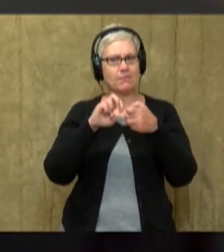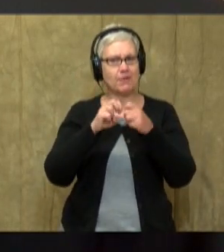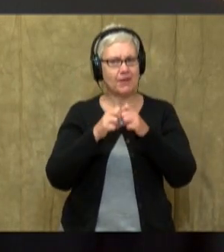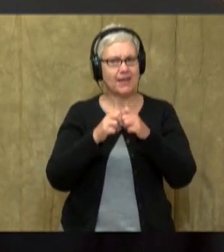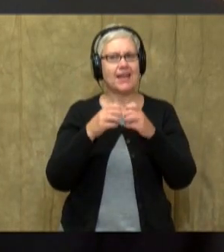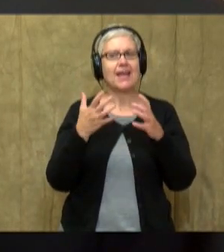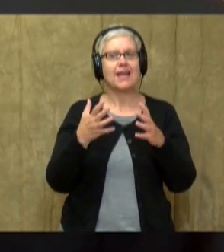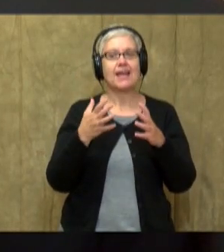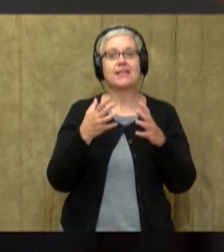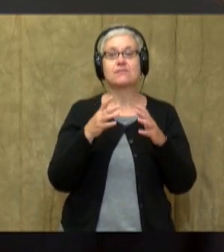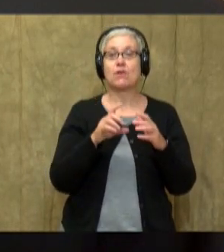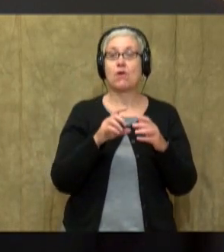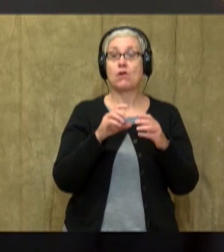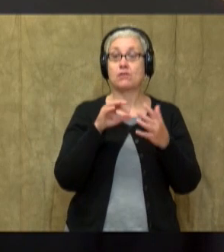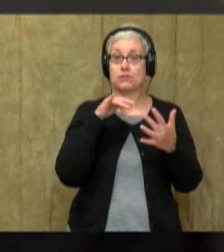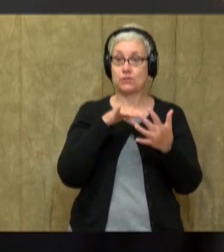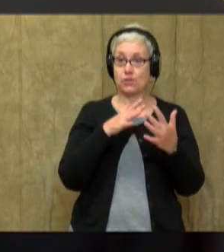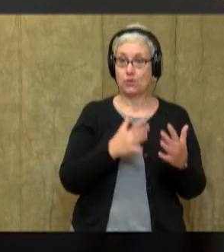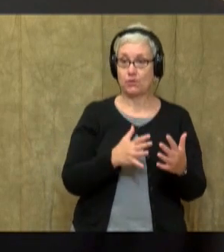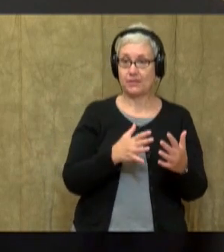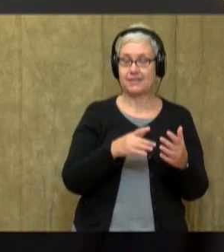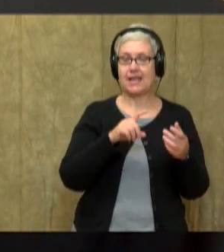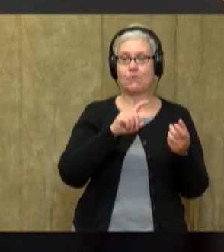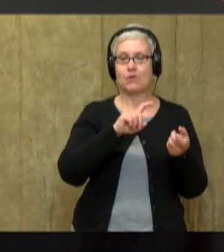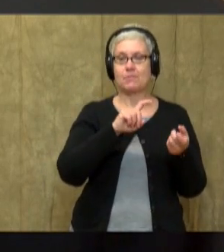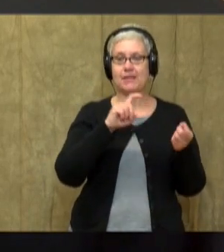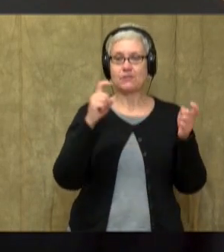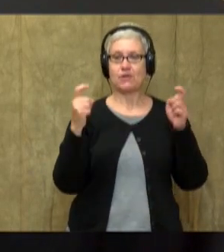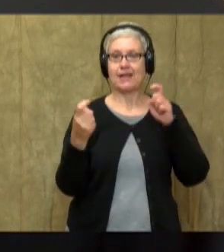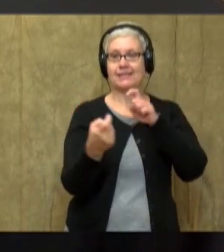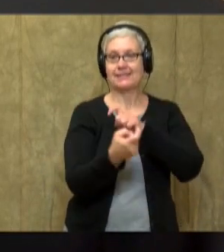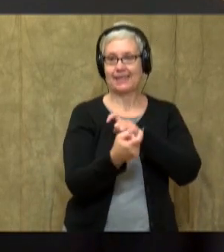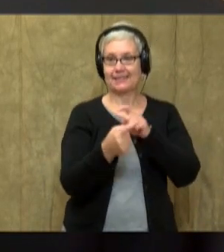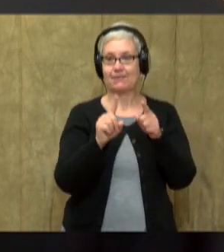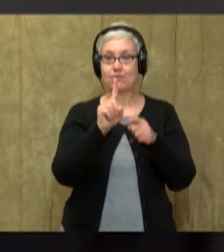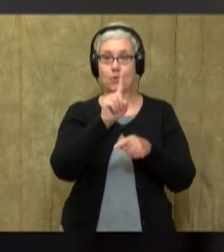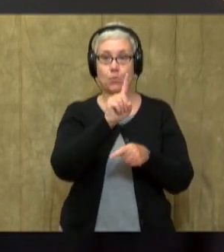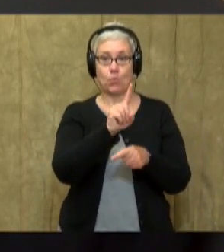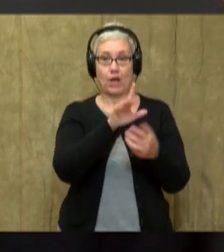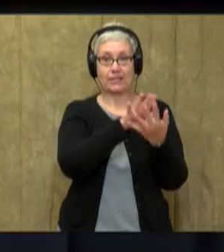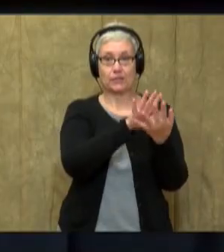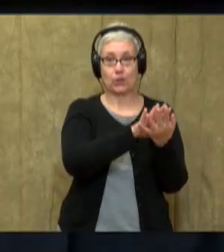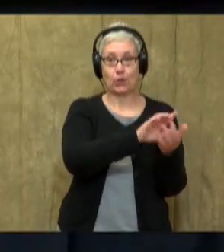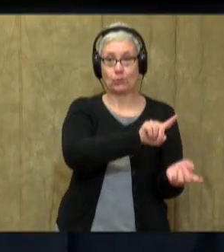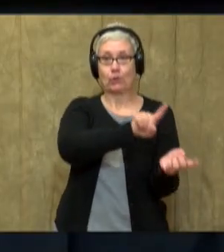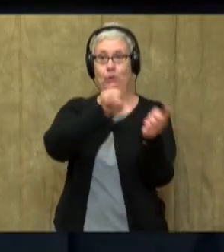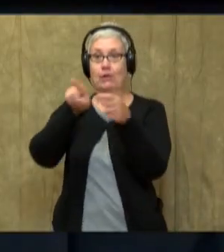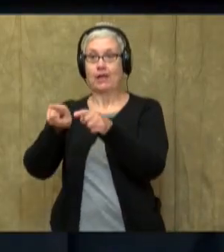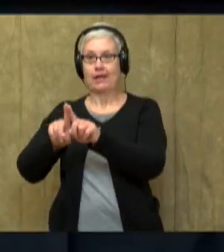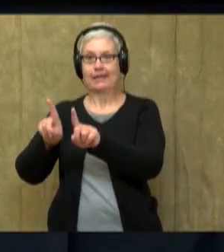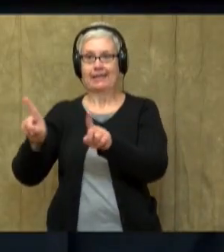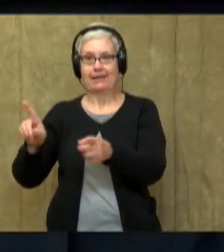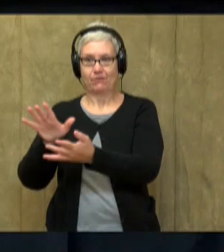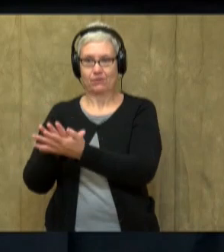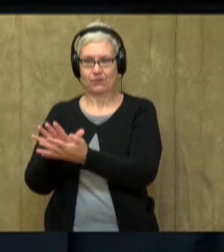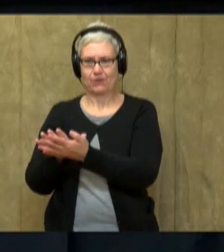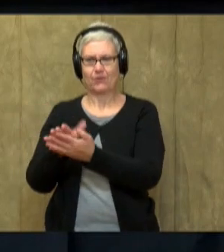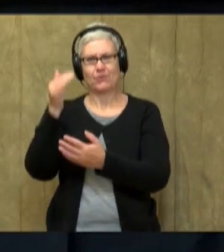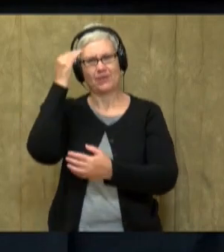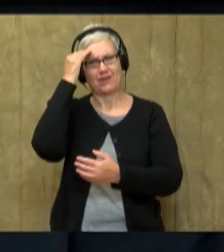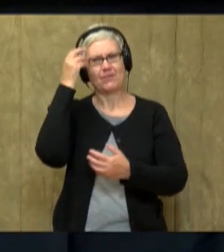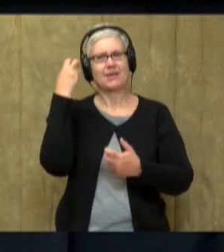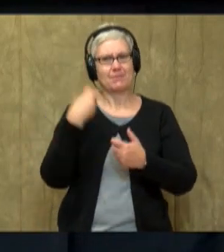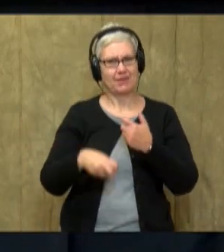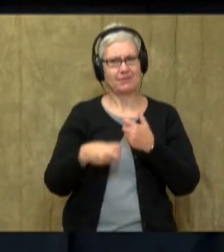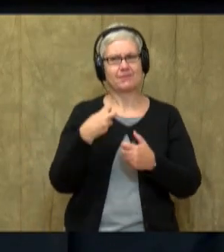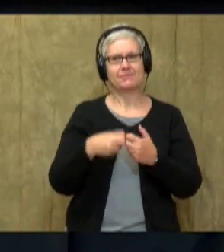moving from one grade to another, but not just from one grade to another, from one school to another. We know that that can be difficult